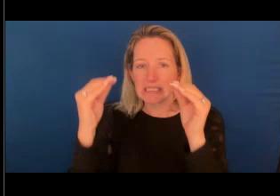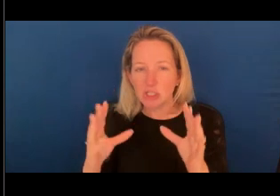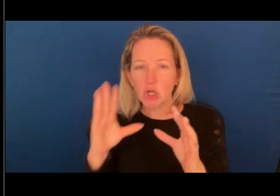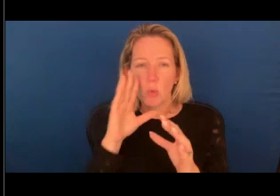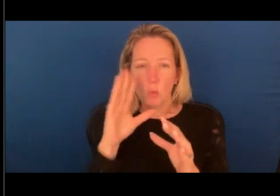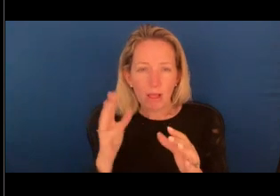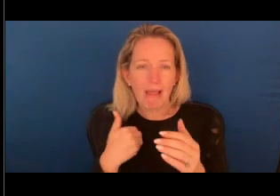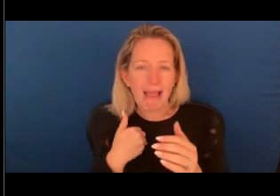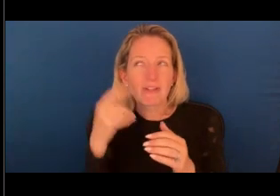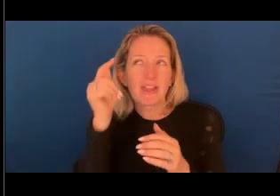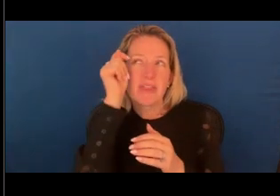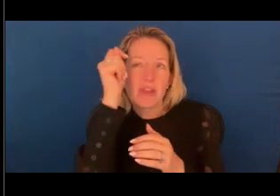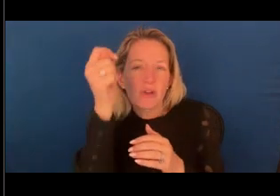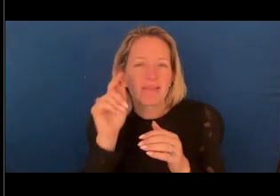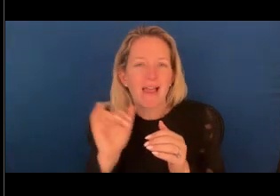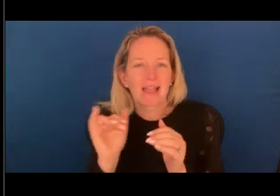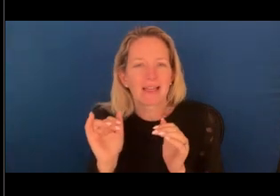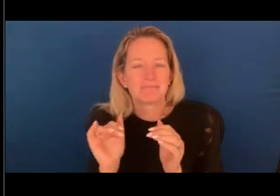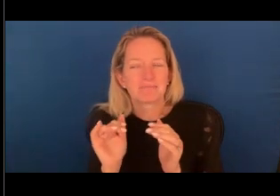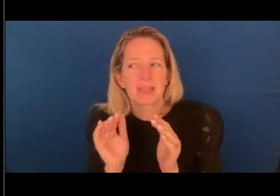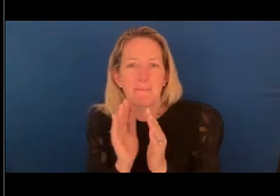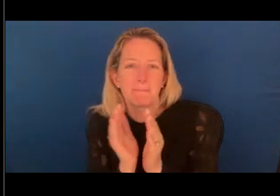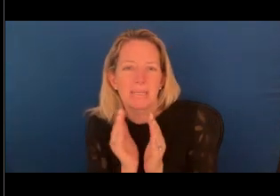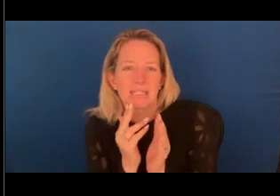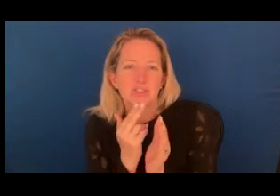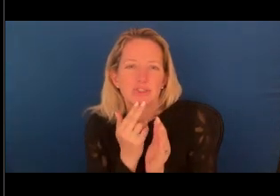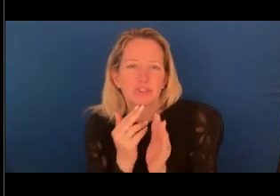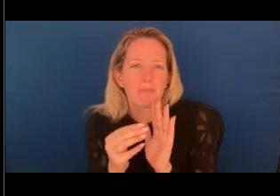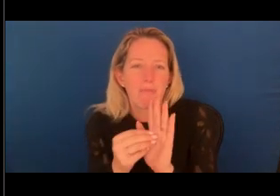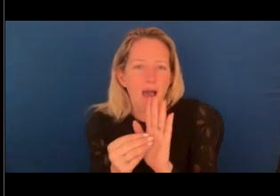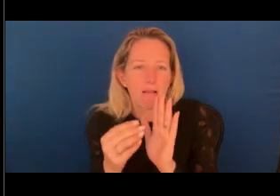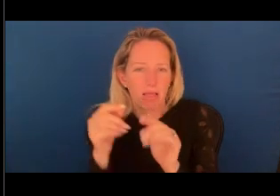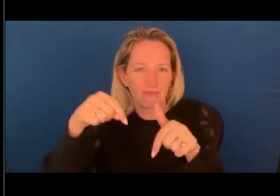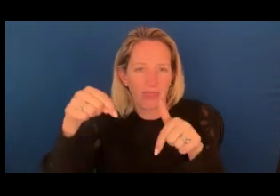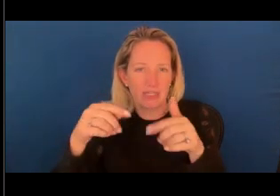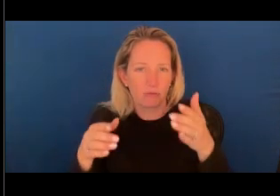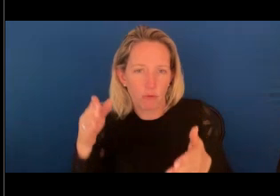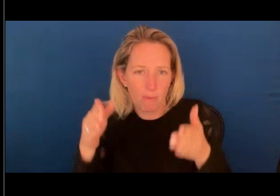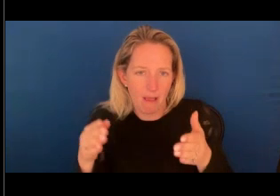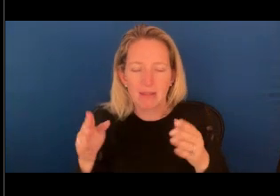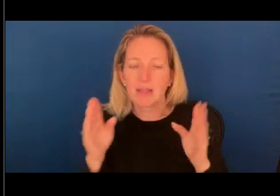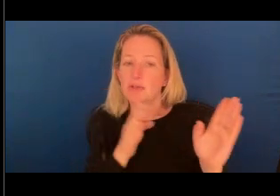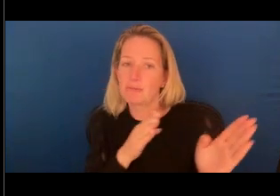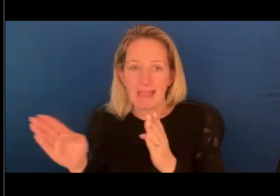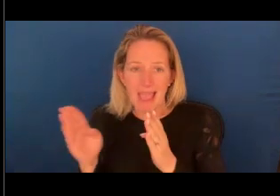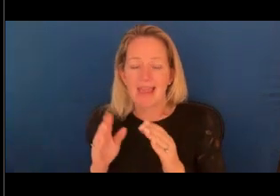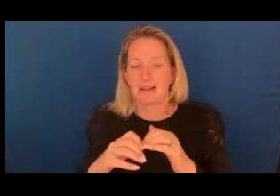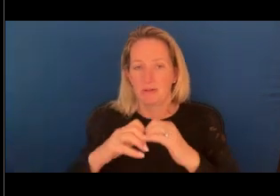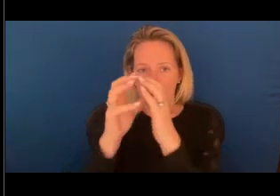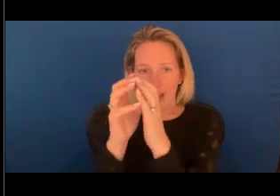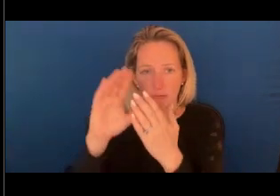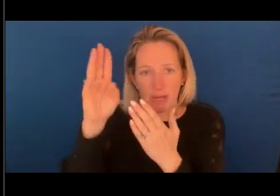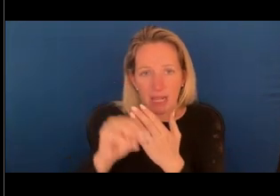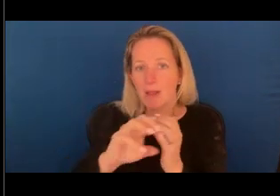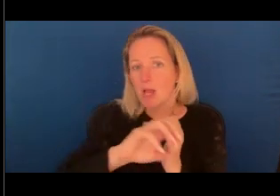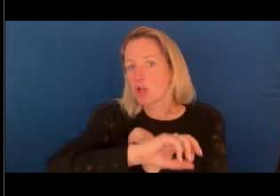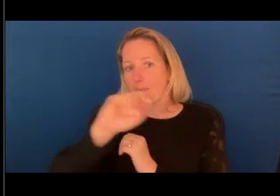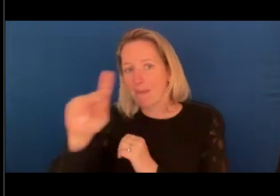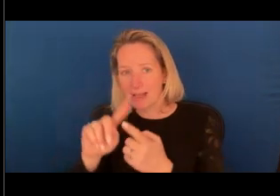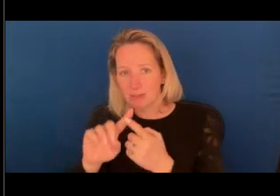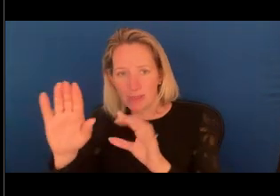this robot to plan and create a curriculum to go back to their class and to do outreach